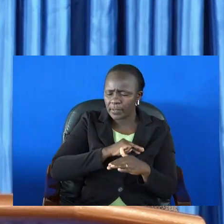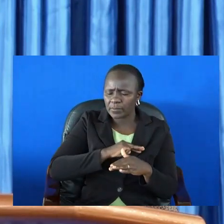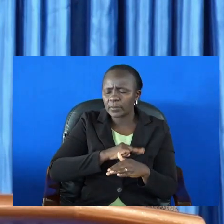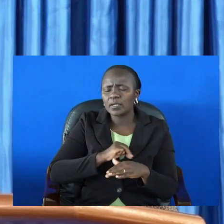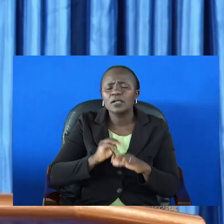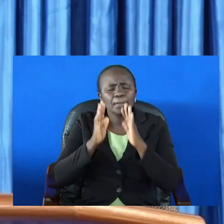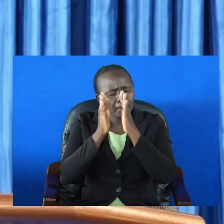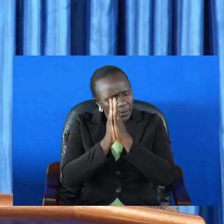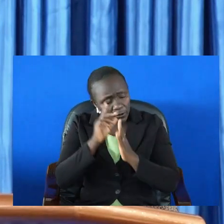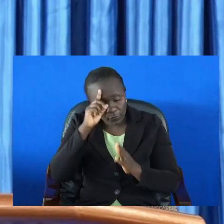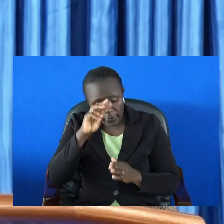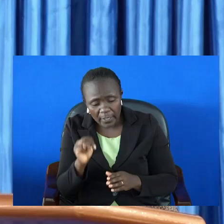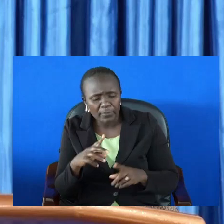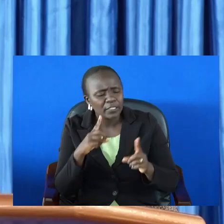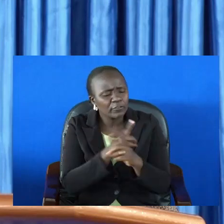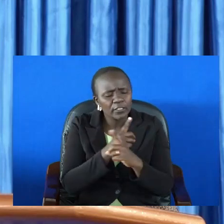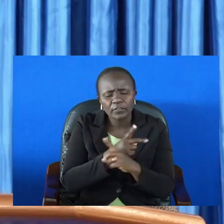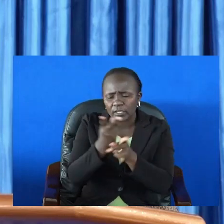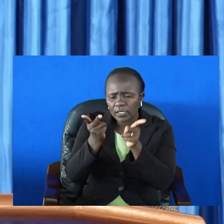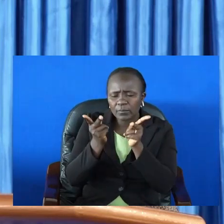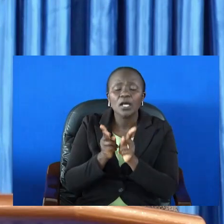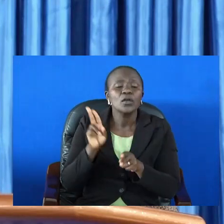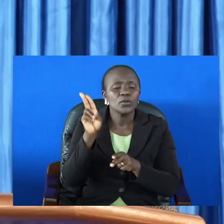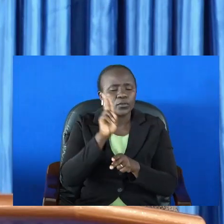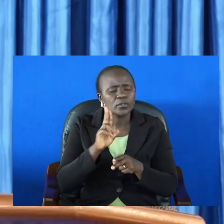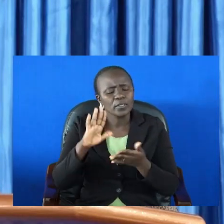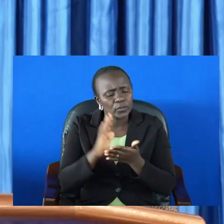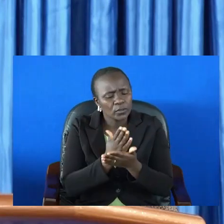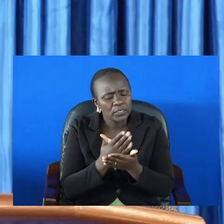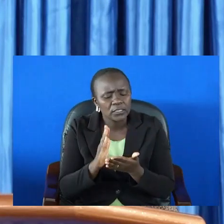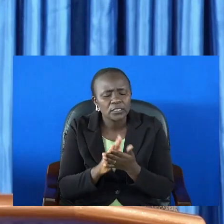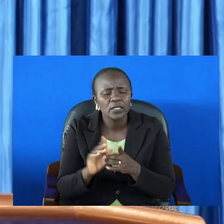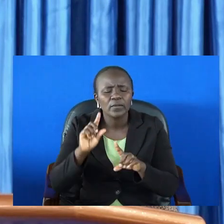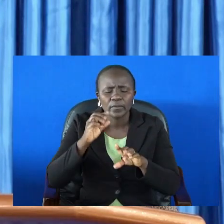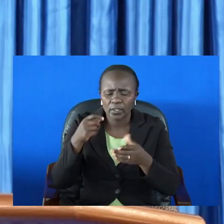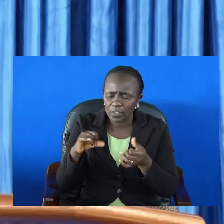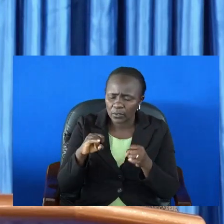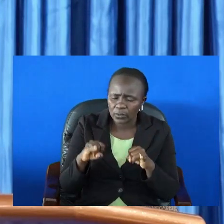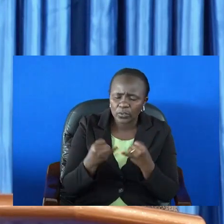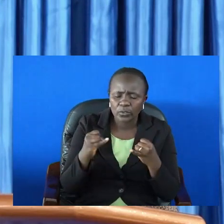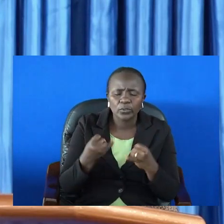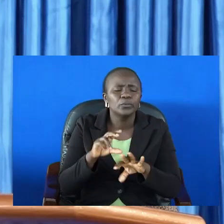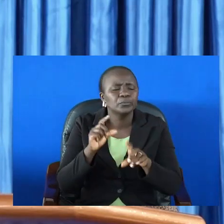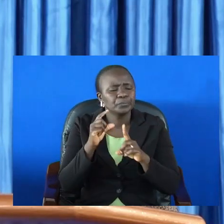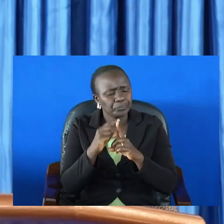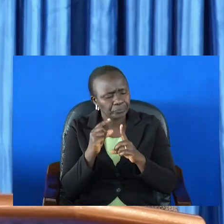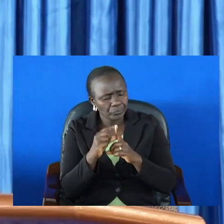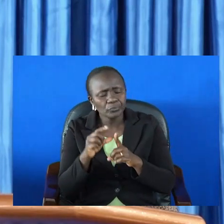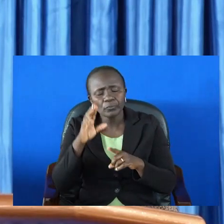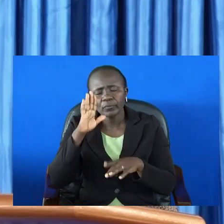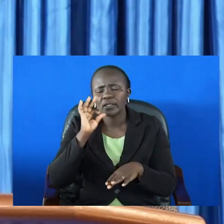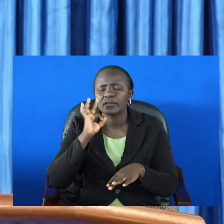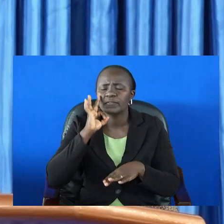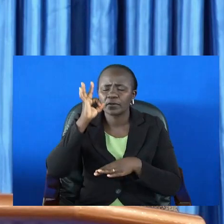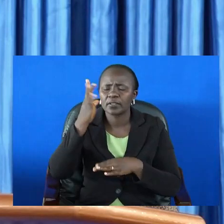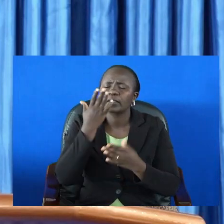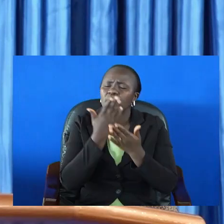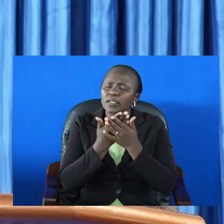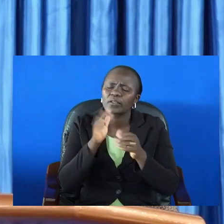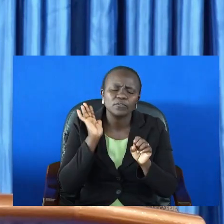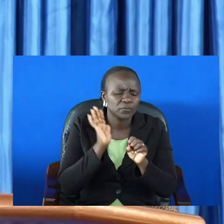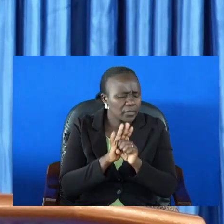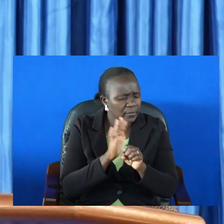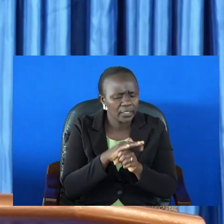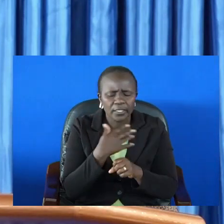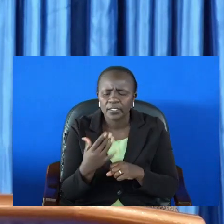missionaries, wherever they are, Lord, use them to share the good news. Thank you, Father, for the many, many things that you're